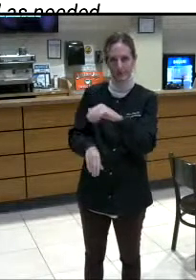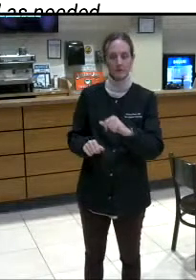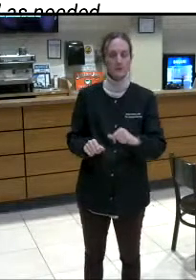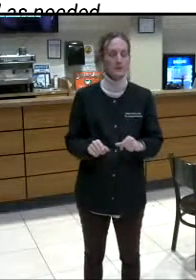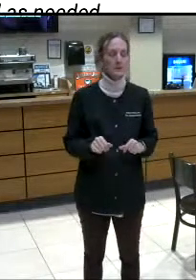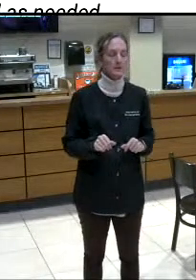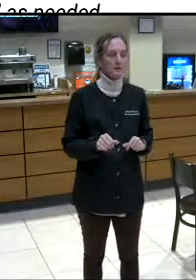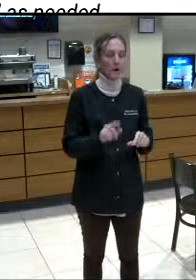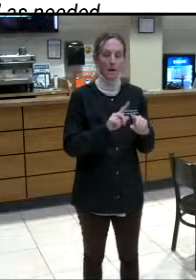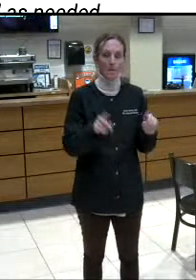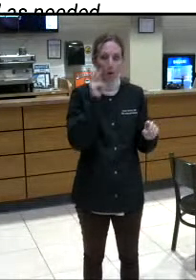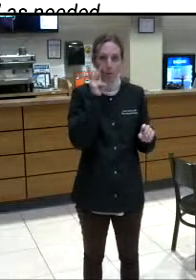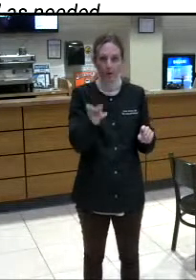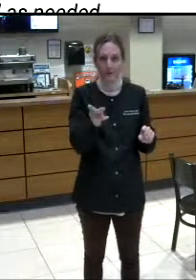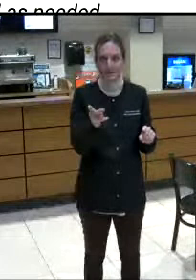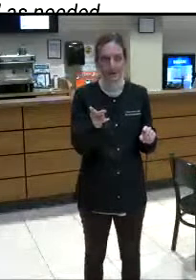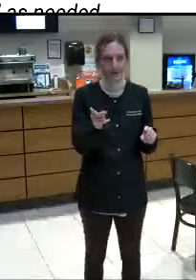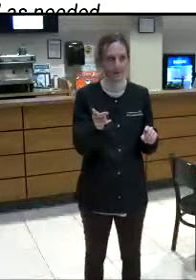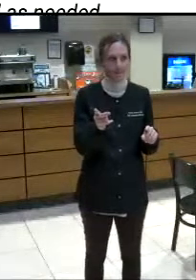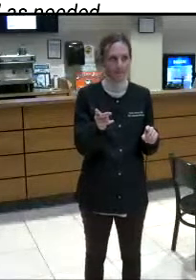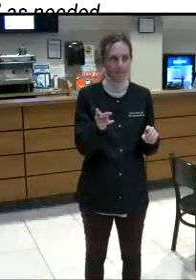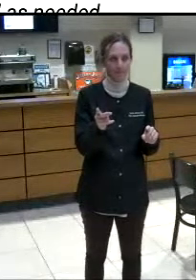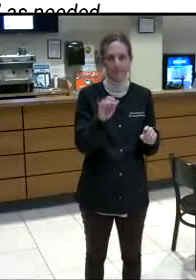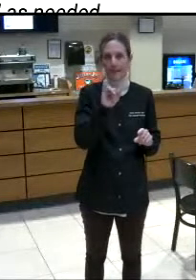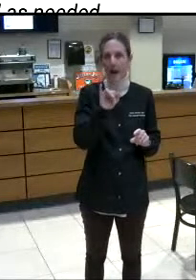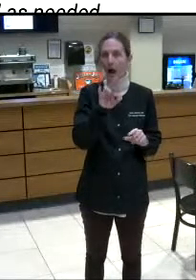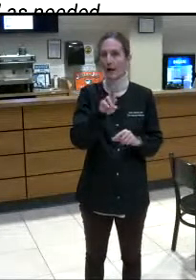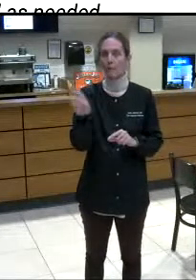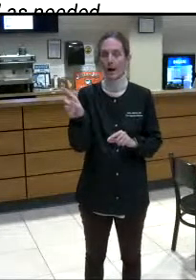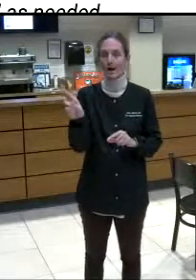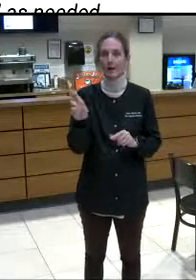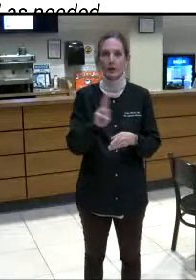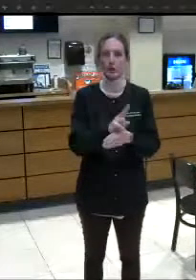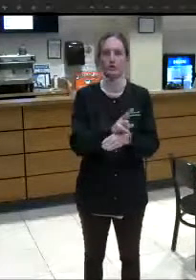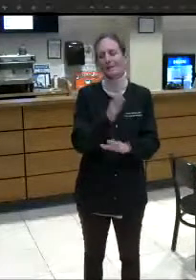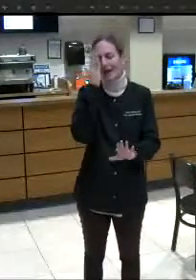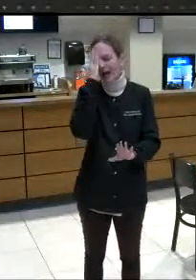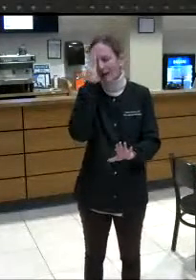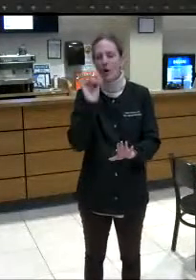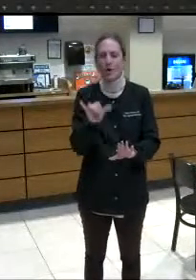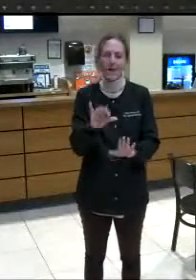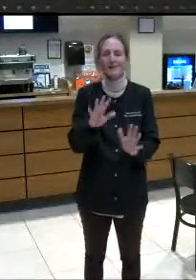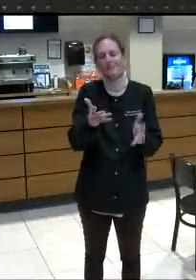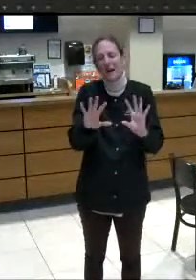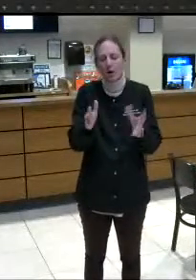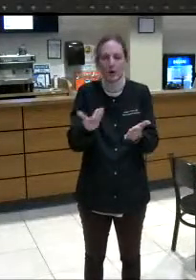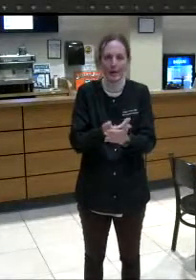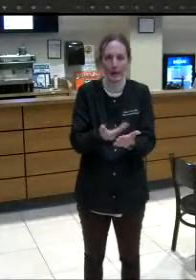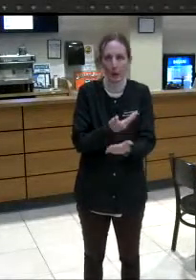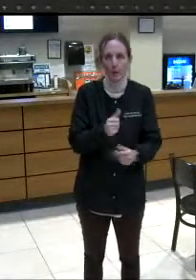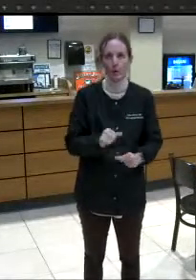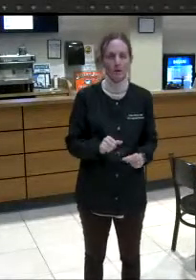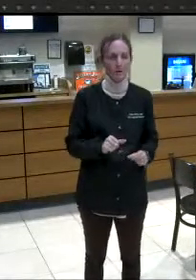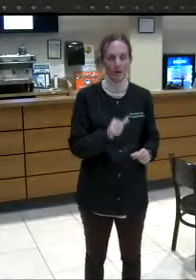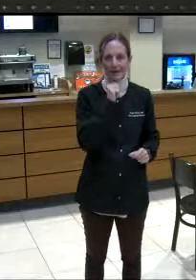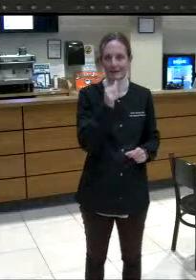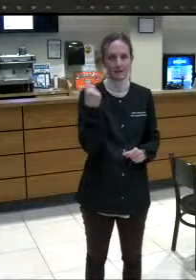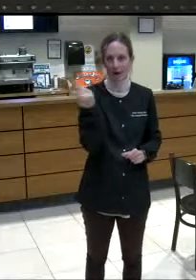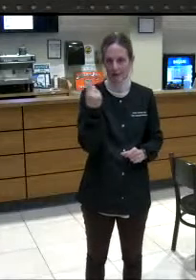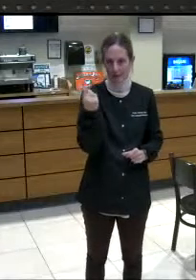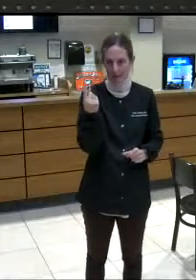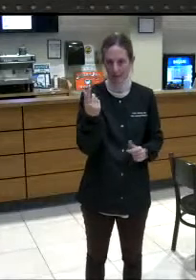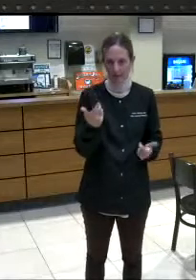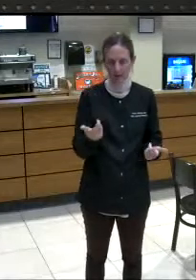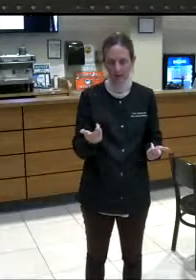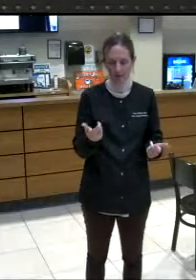but we see already usage up. And I know that this is still fairly new, right? So it's not something that, you know, that one would